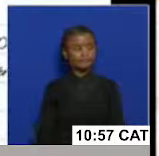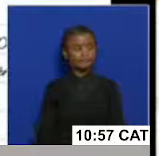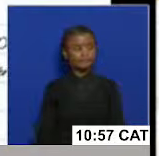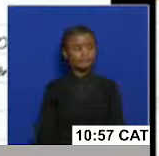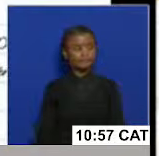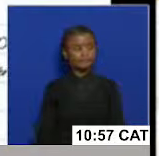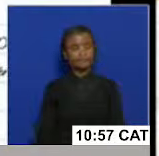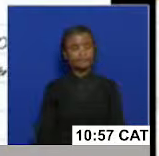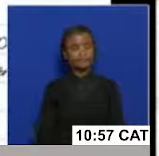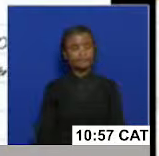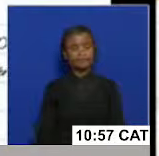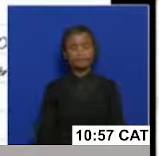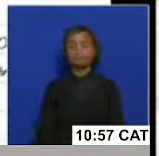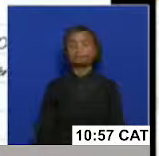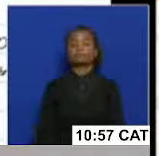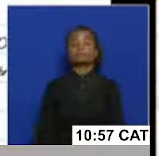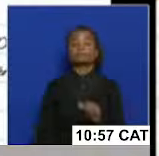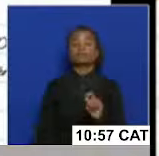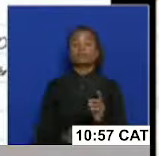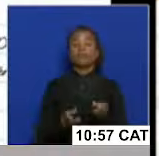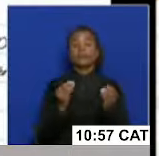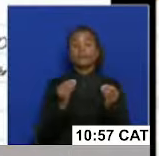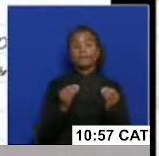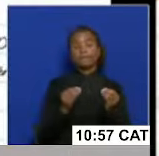Okay, I'm there.